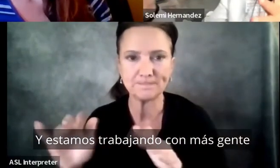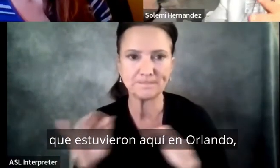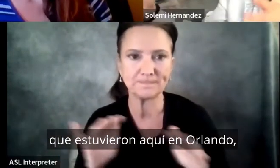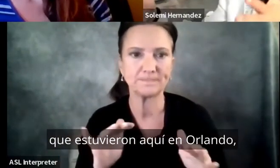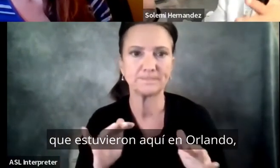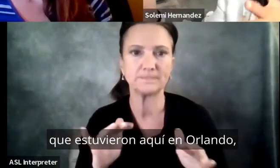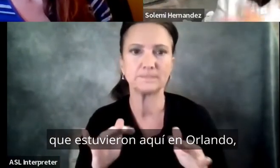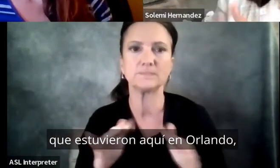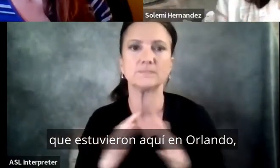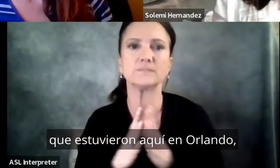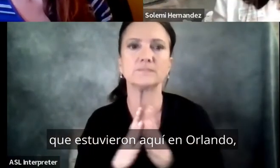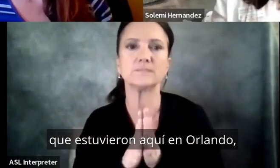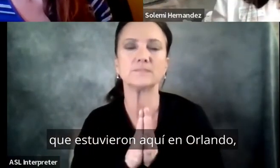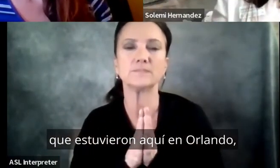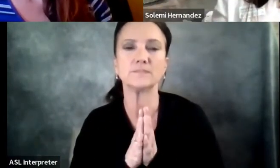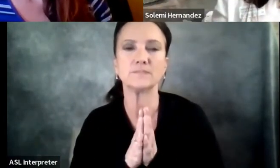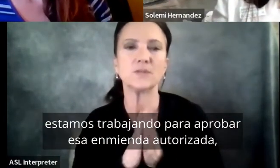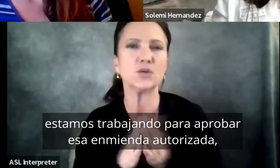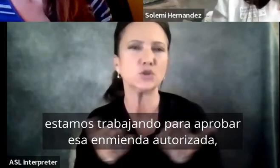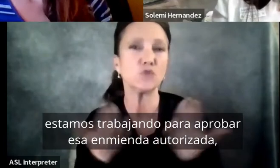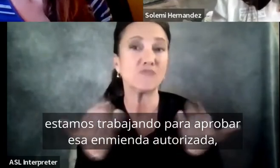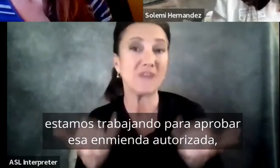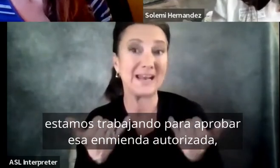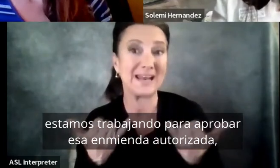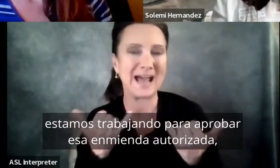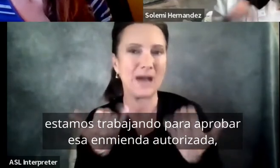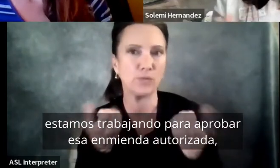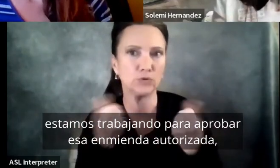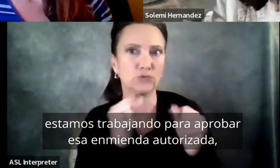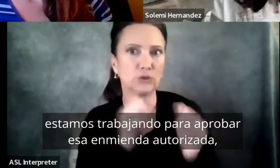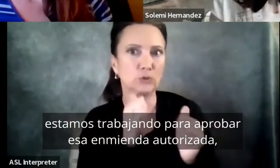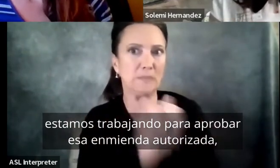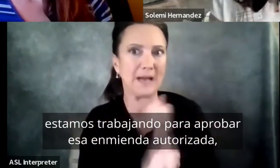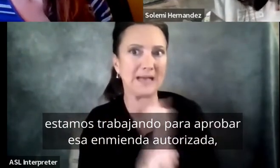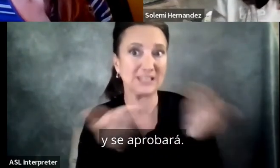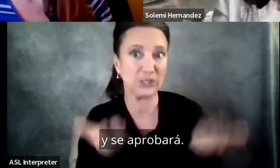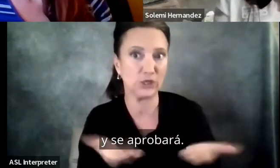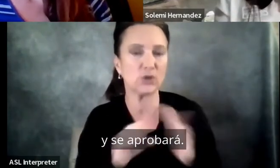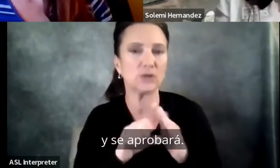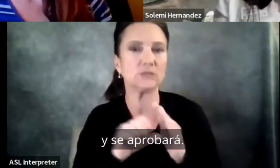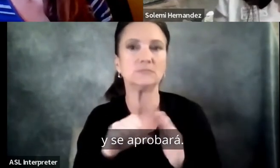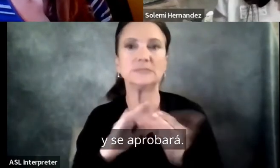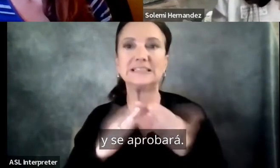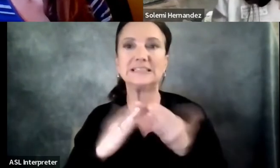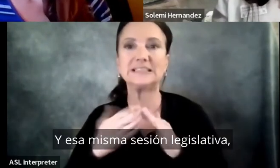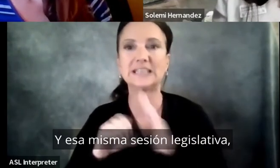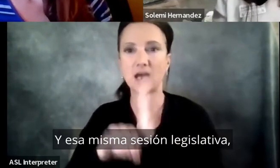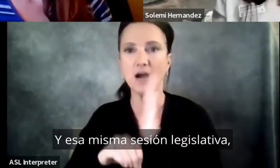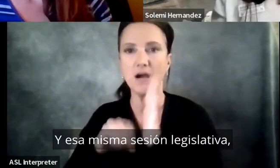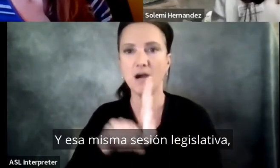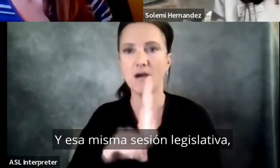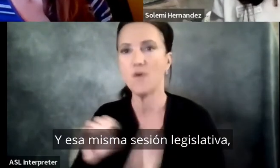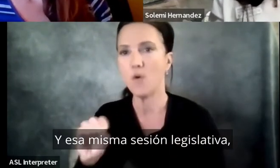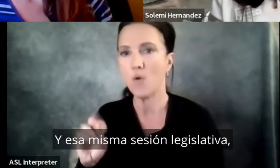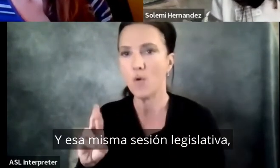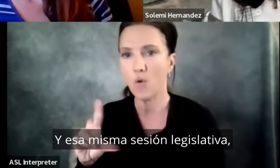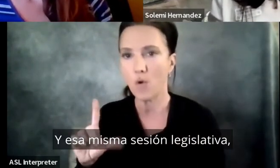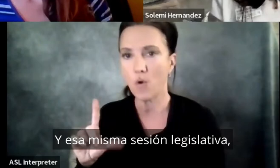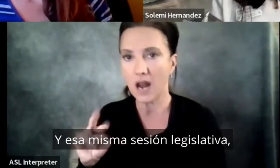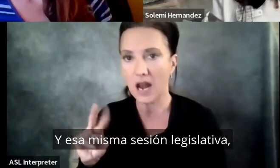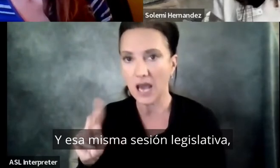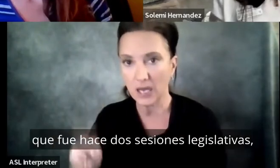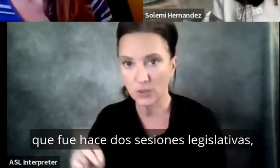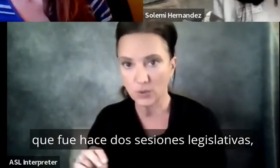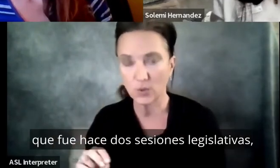one of the people that were here in Orlando were working to pass that charter amendment, and it passed. And that same